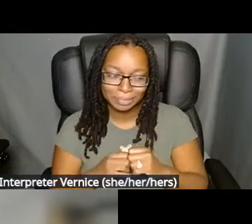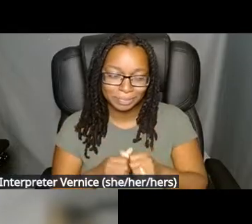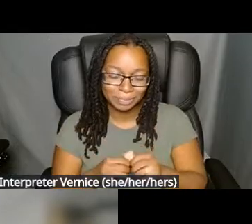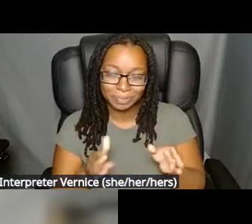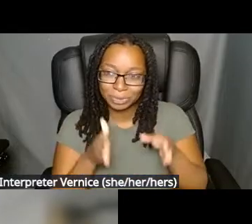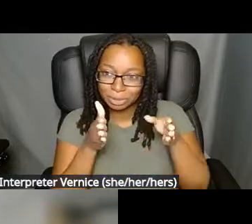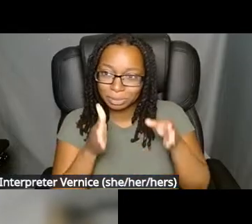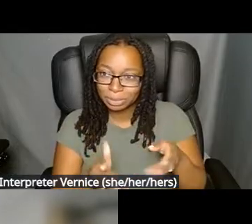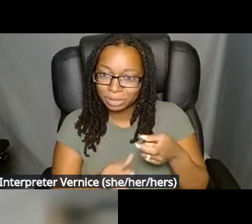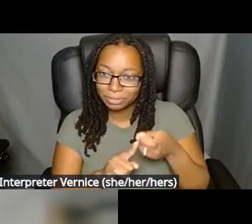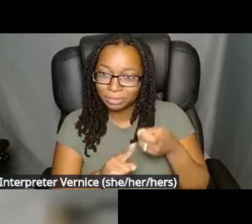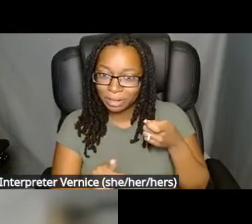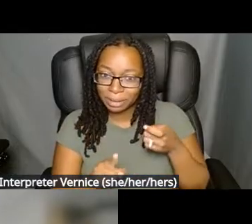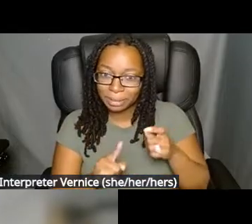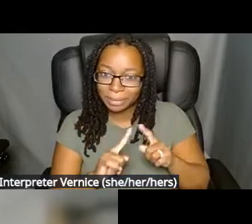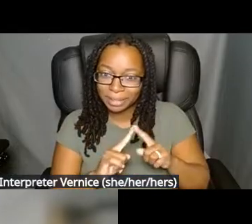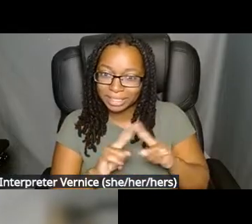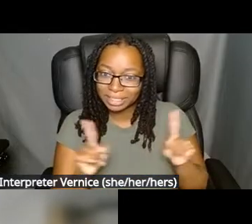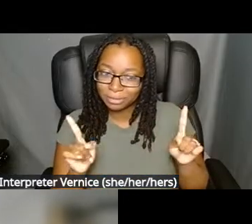a different role,